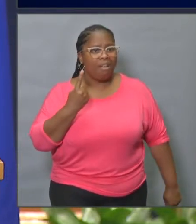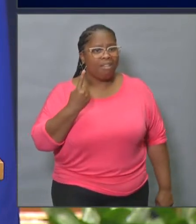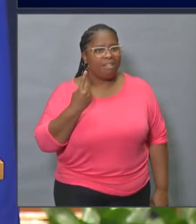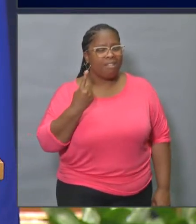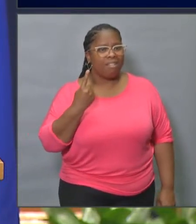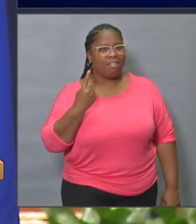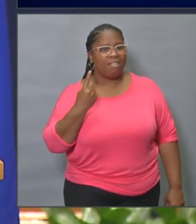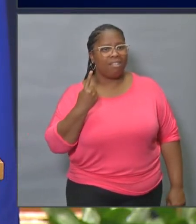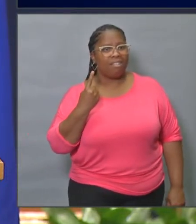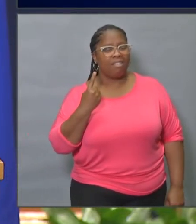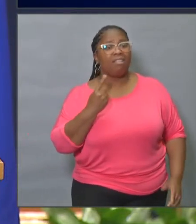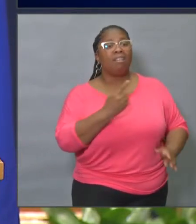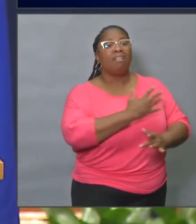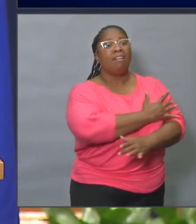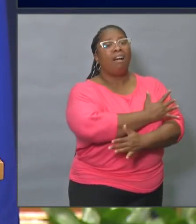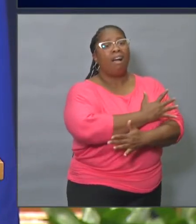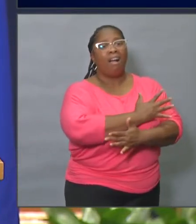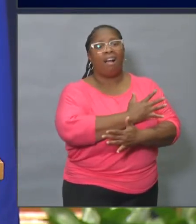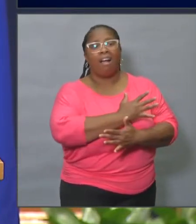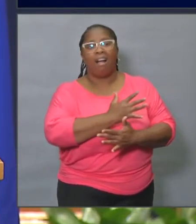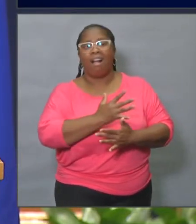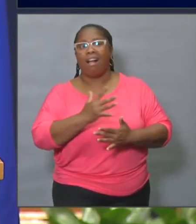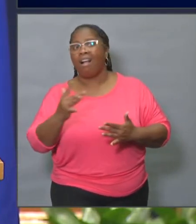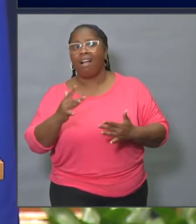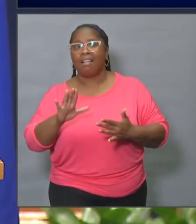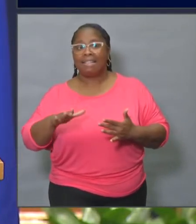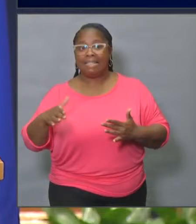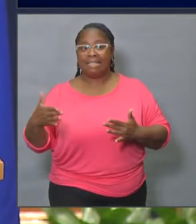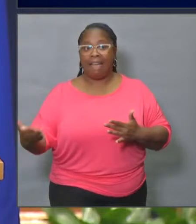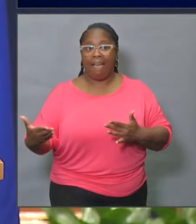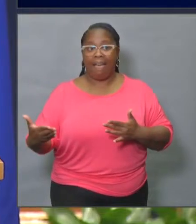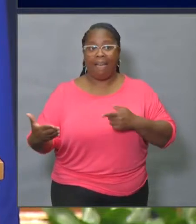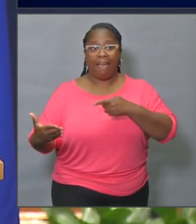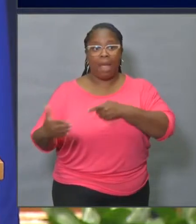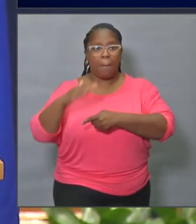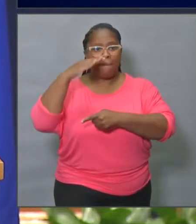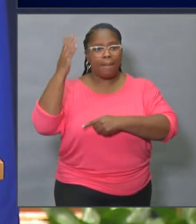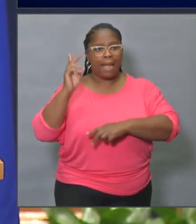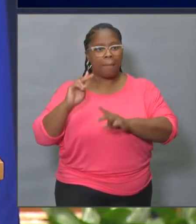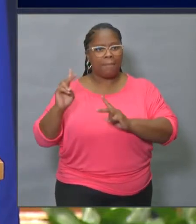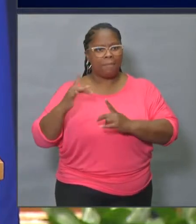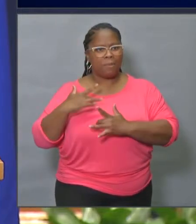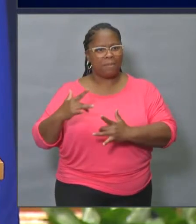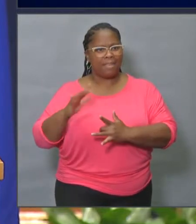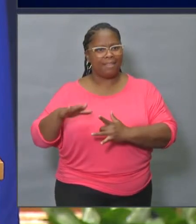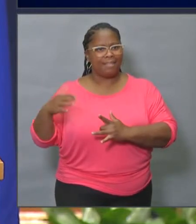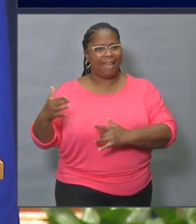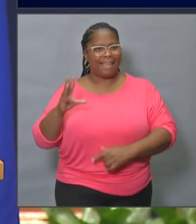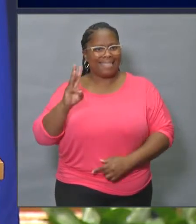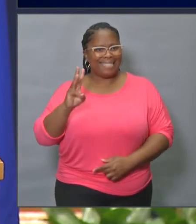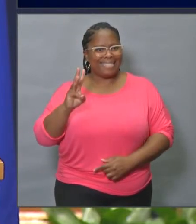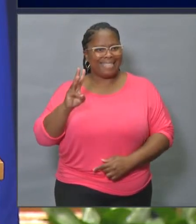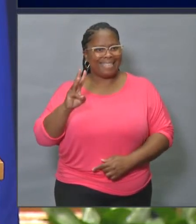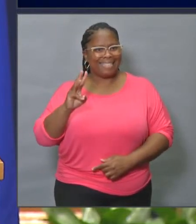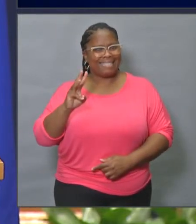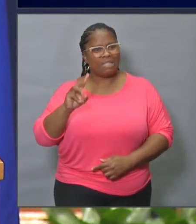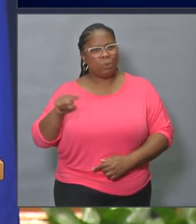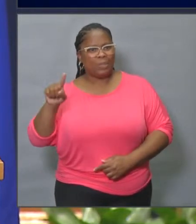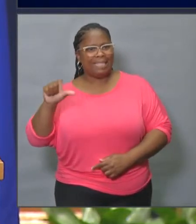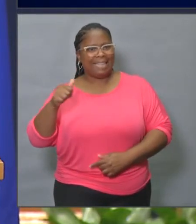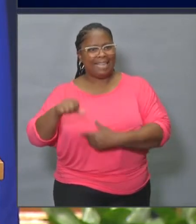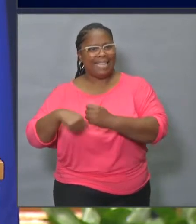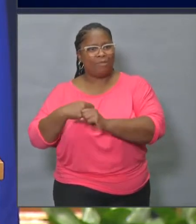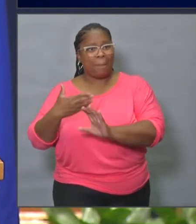at the very end of life when Black residents die on average 6 to 10 years younger than all